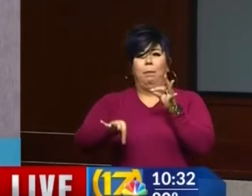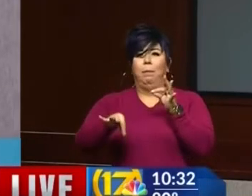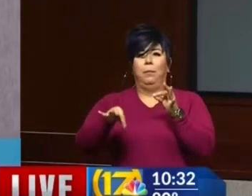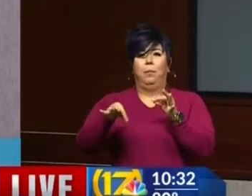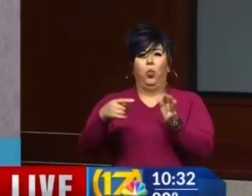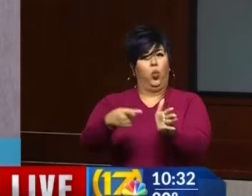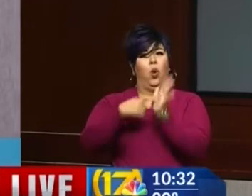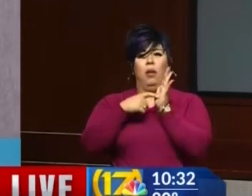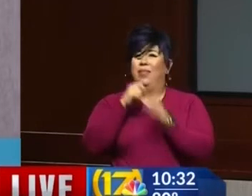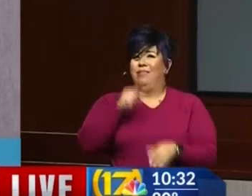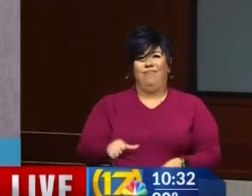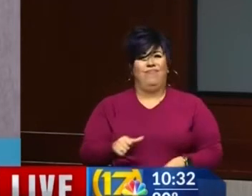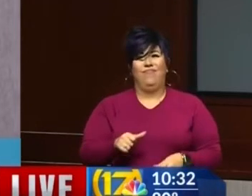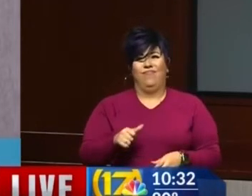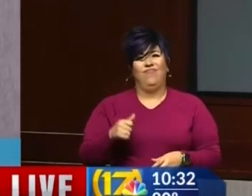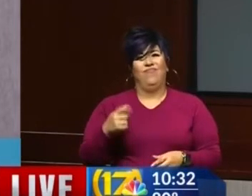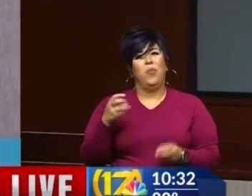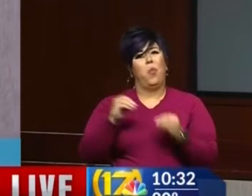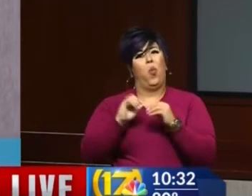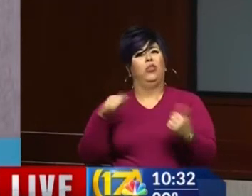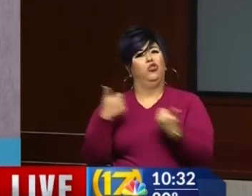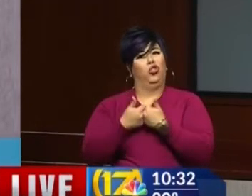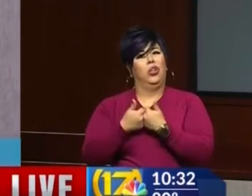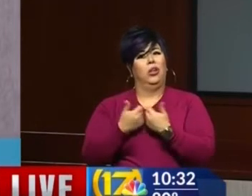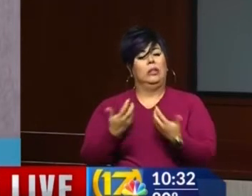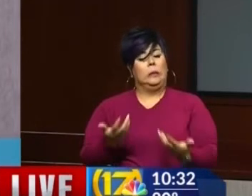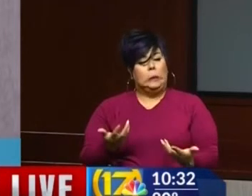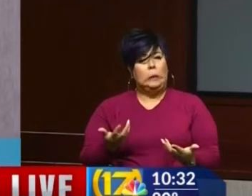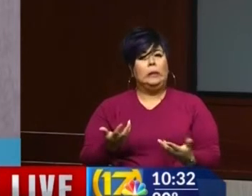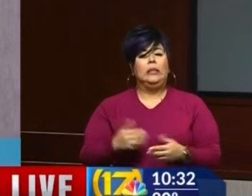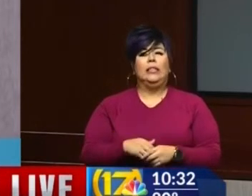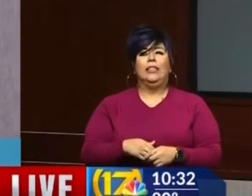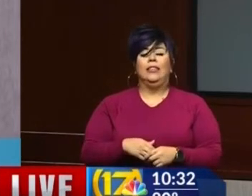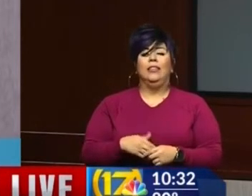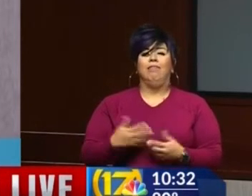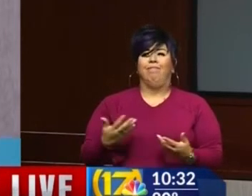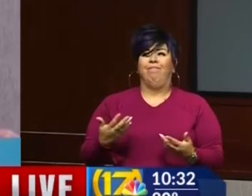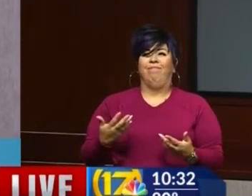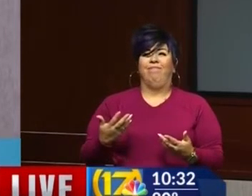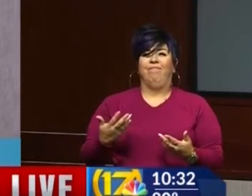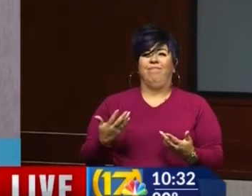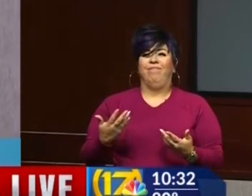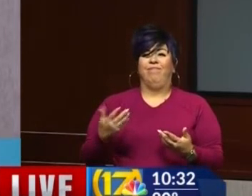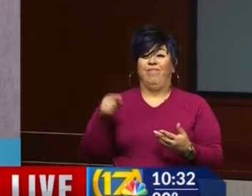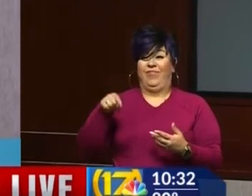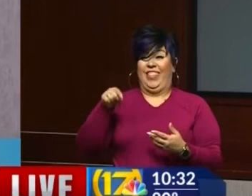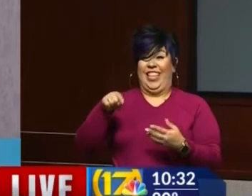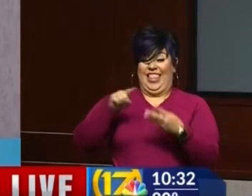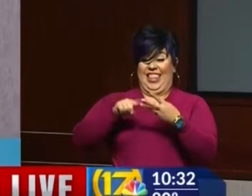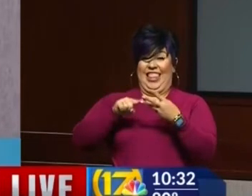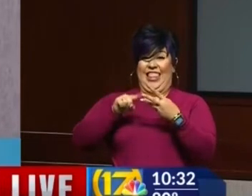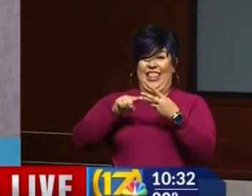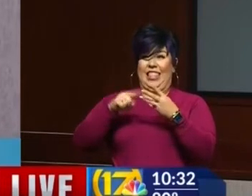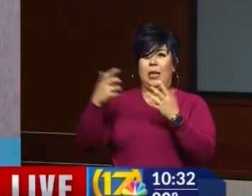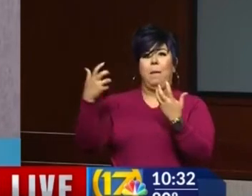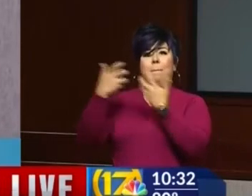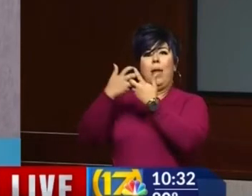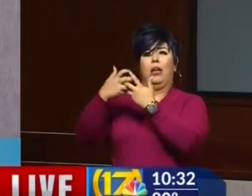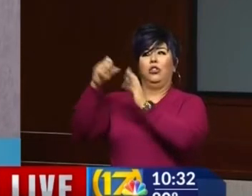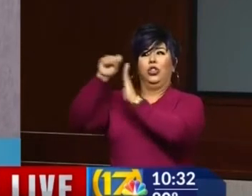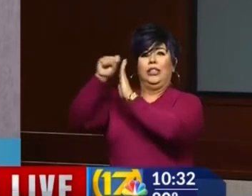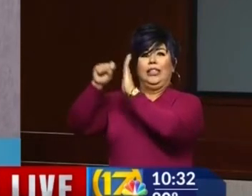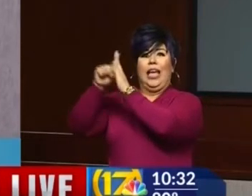criteria for us to meet. This is, requiring, in order to get to the state average, we're talking